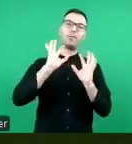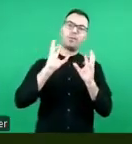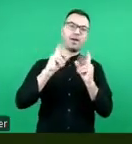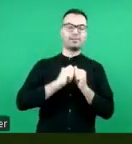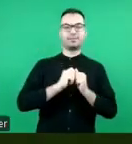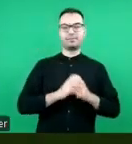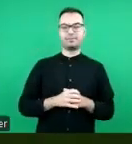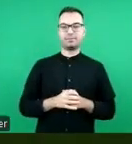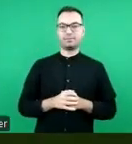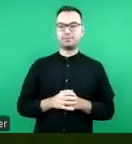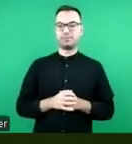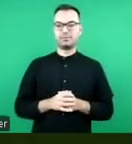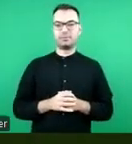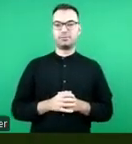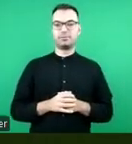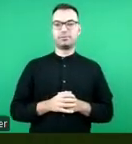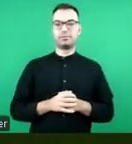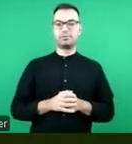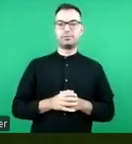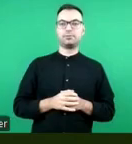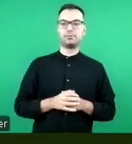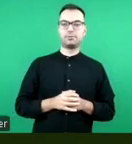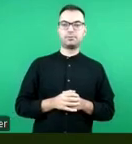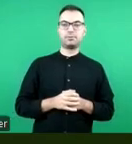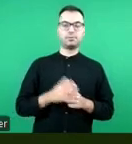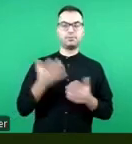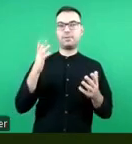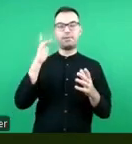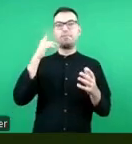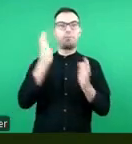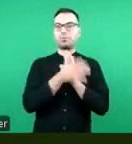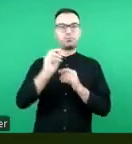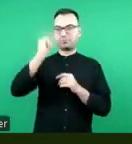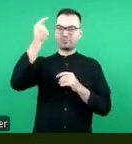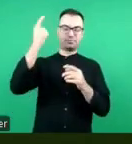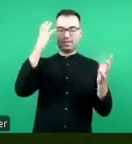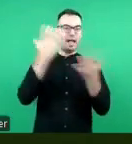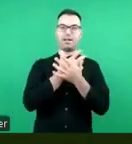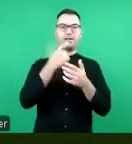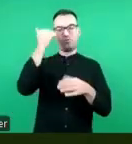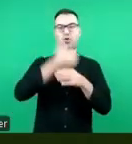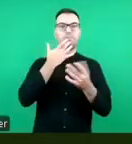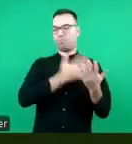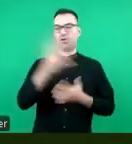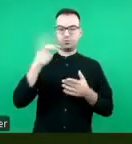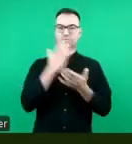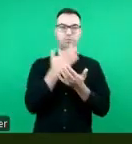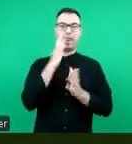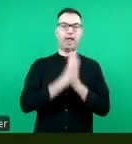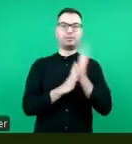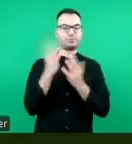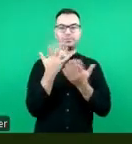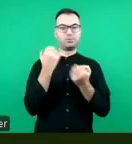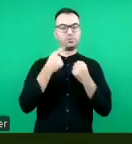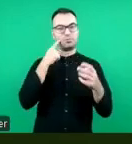for one night and then you end up with a burned forest, right? But for instance, we tried